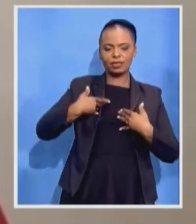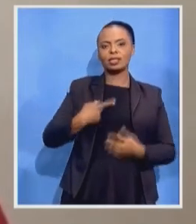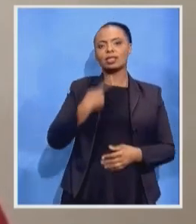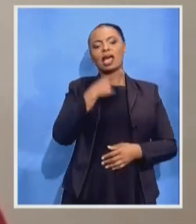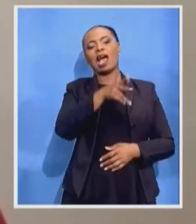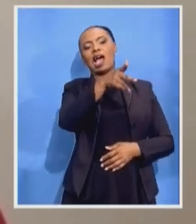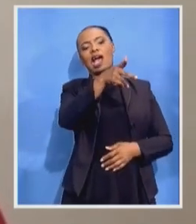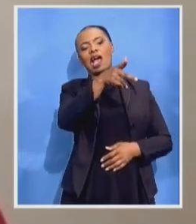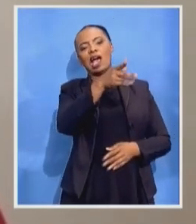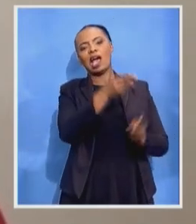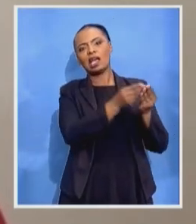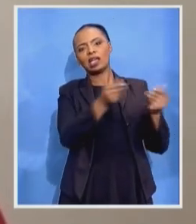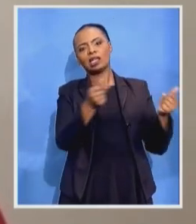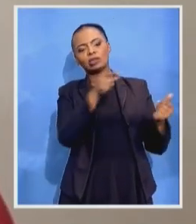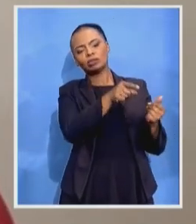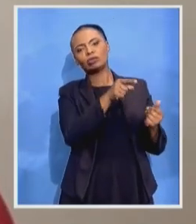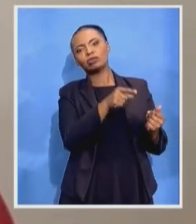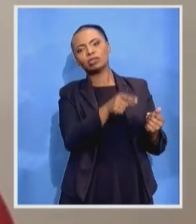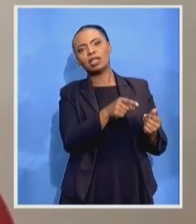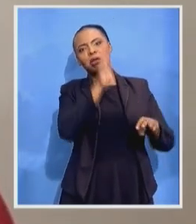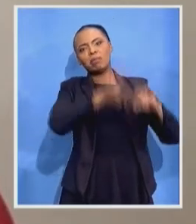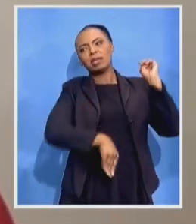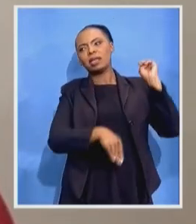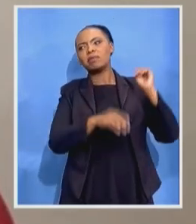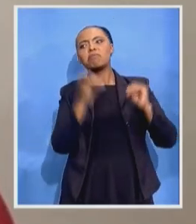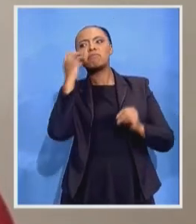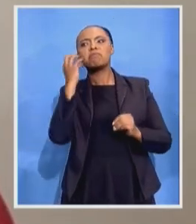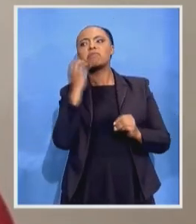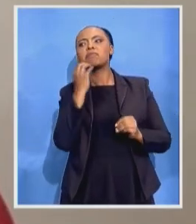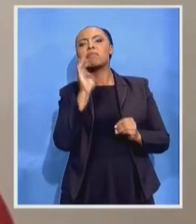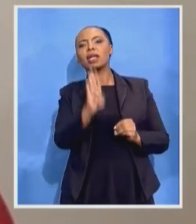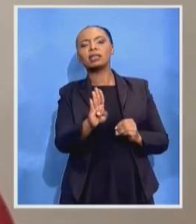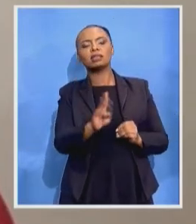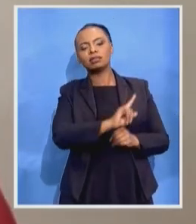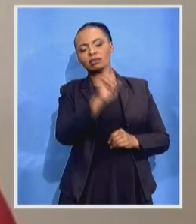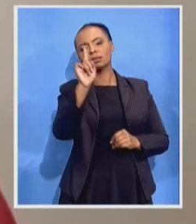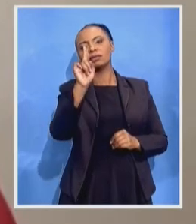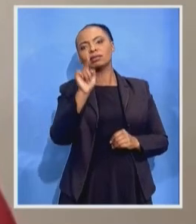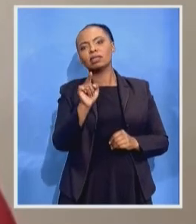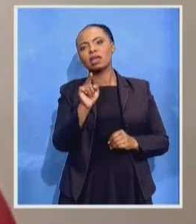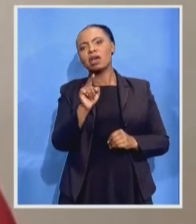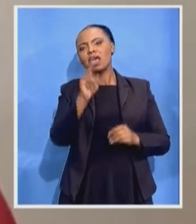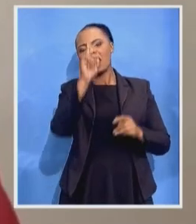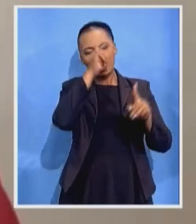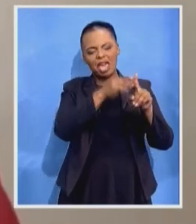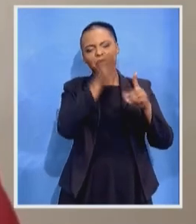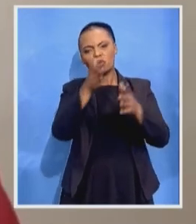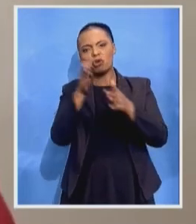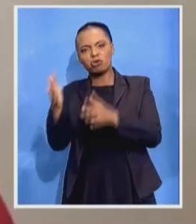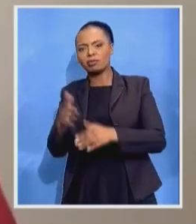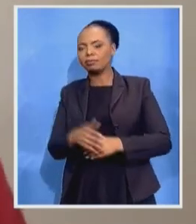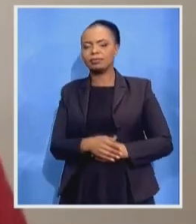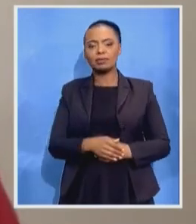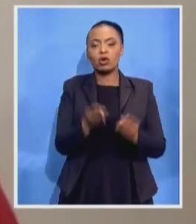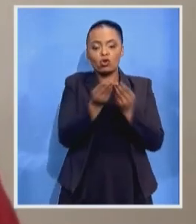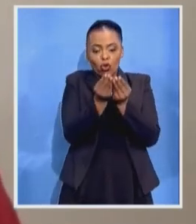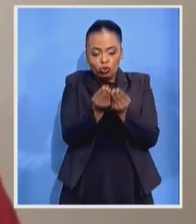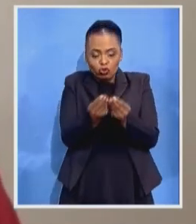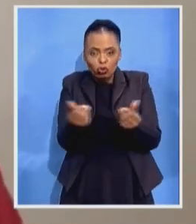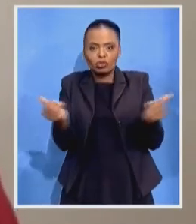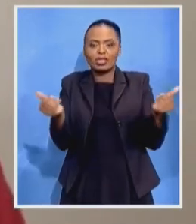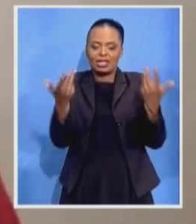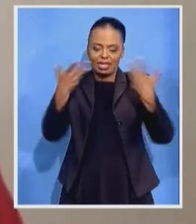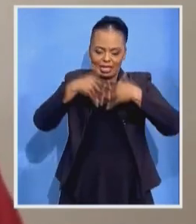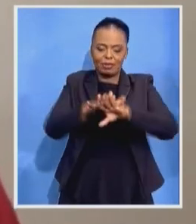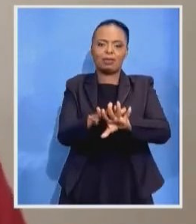resolution, its implementation is aimed at so and so. Resolutions must be implemented irrespective of